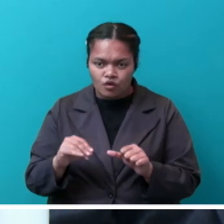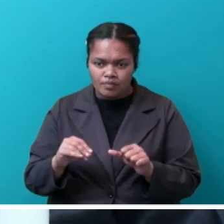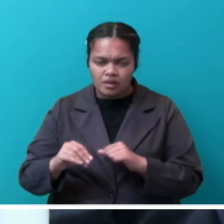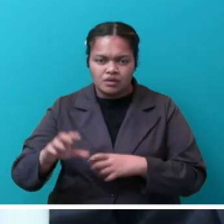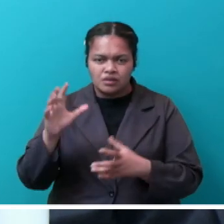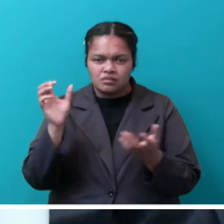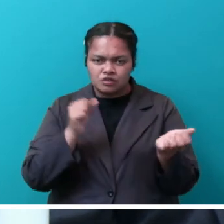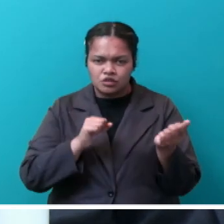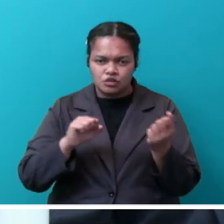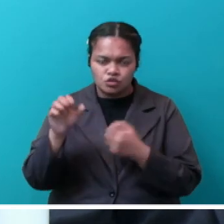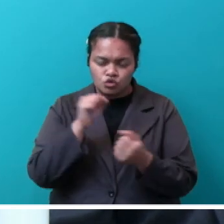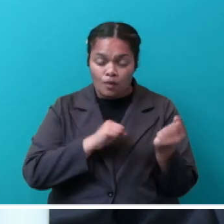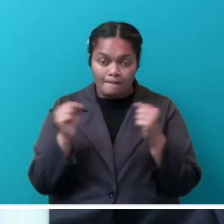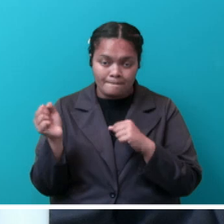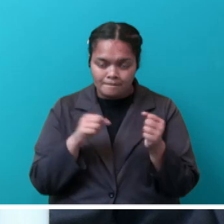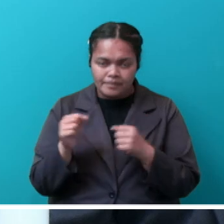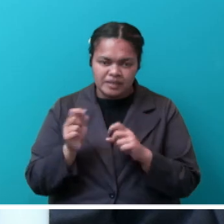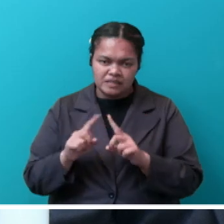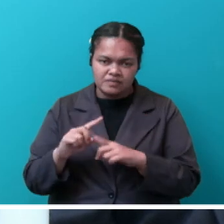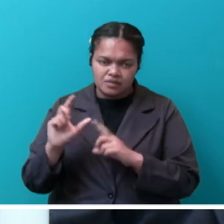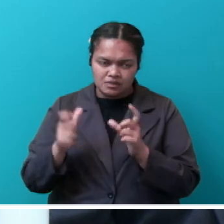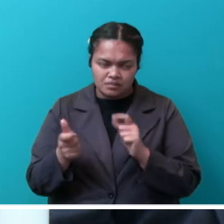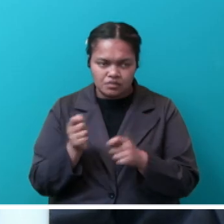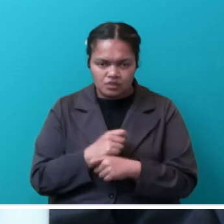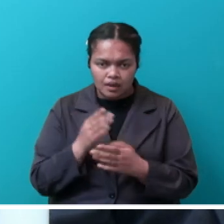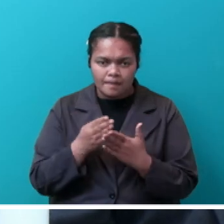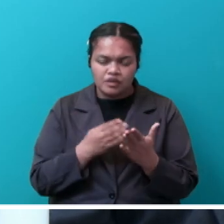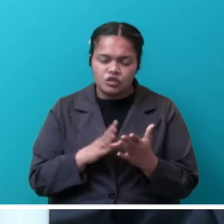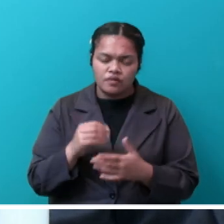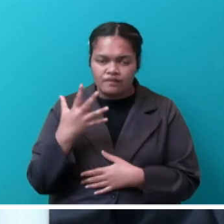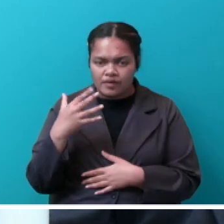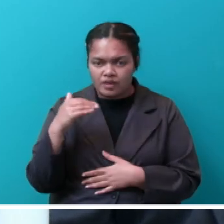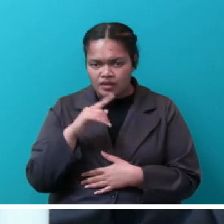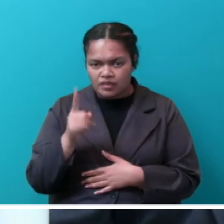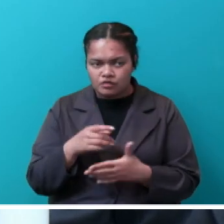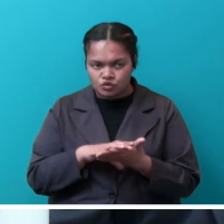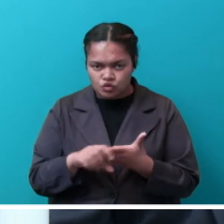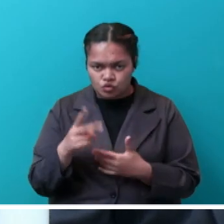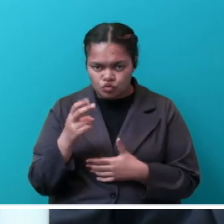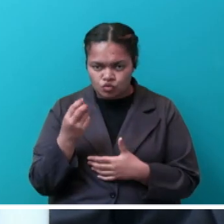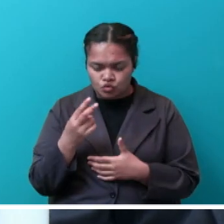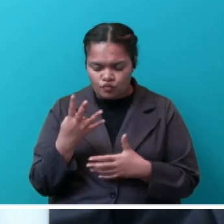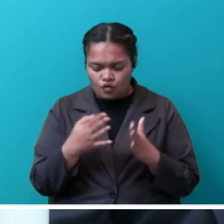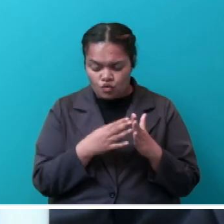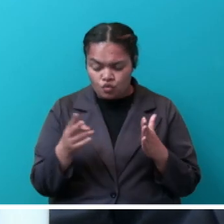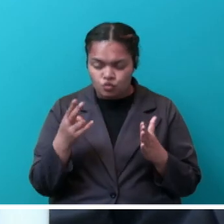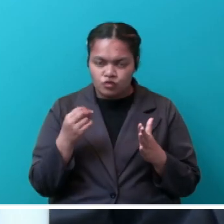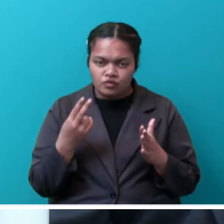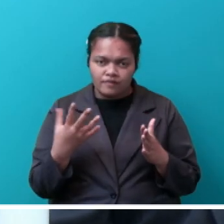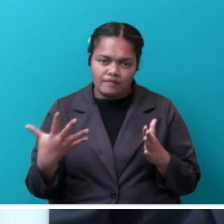with coastal protection structures with an allocated budget of $500,000 for the 2024 and 2025 financial